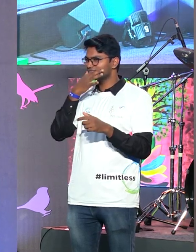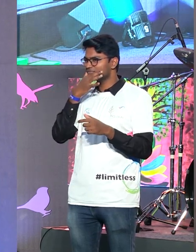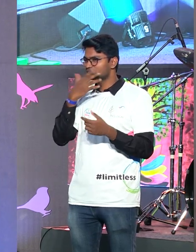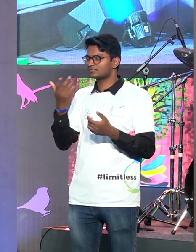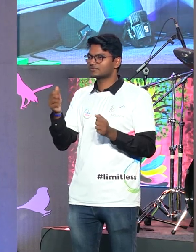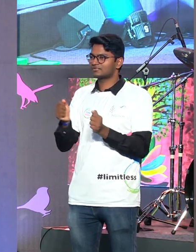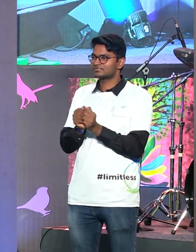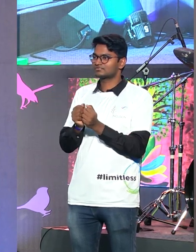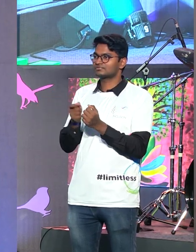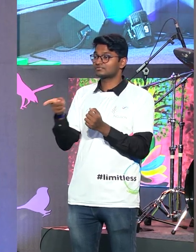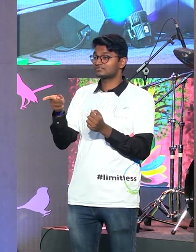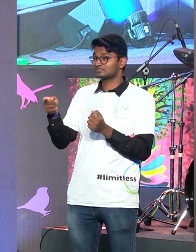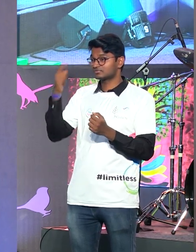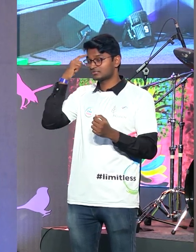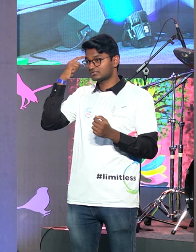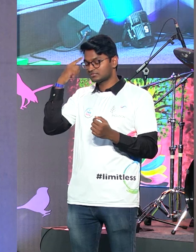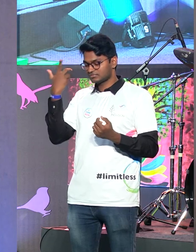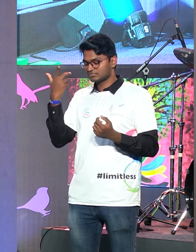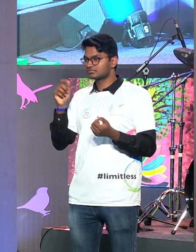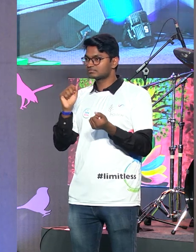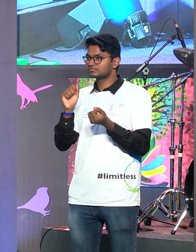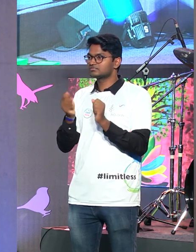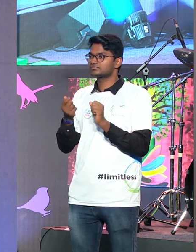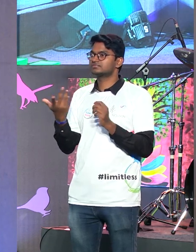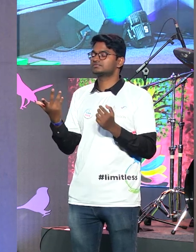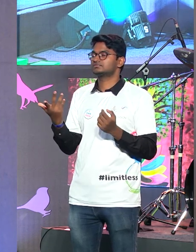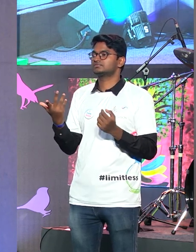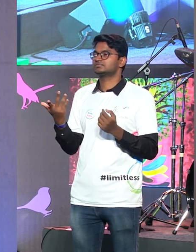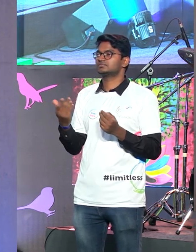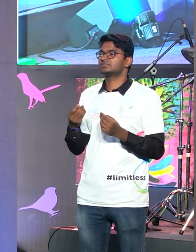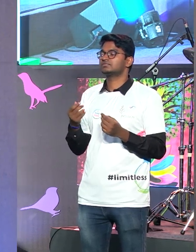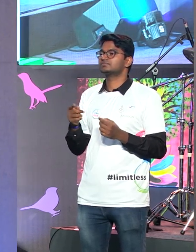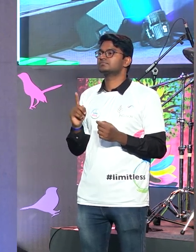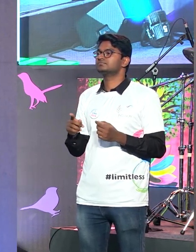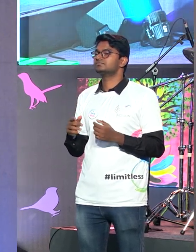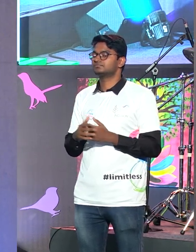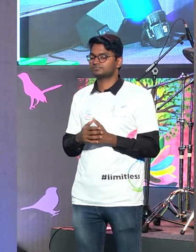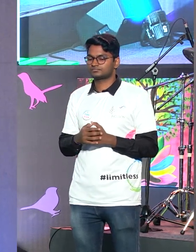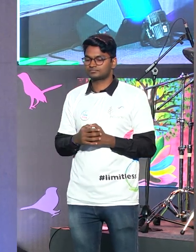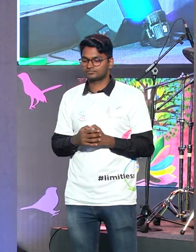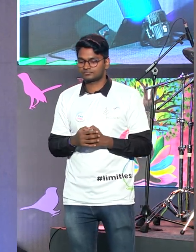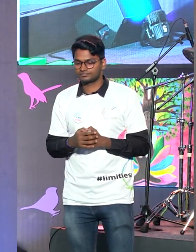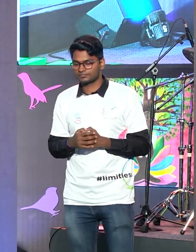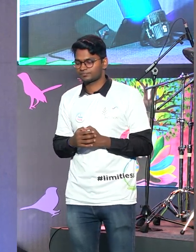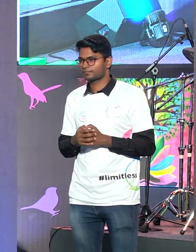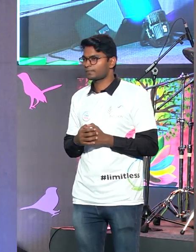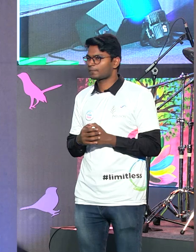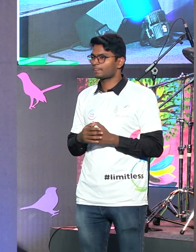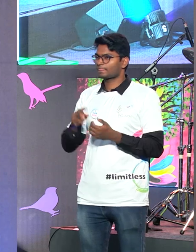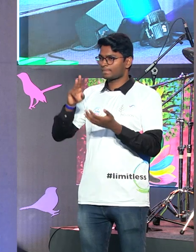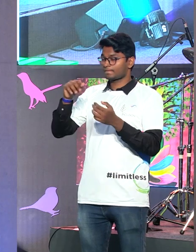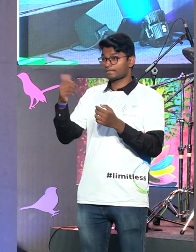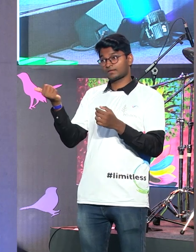optimism and their will to change much more than sometimes young people who tend to get more cynical. So Manto was